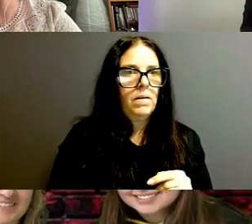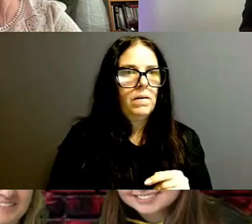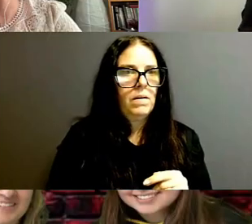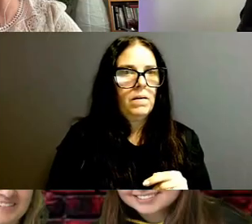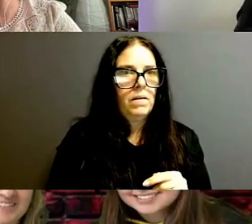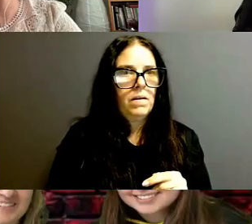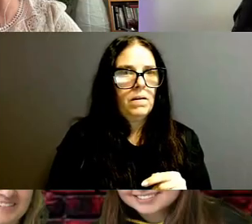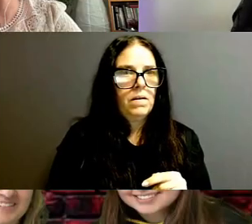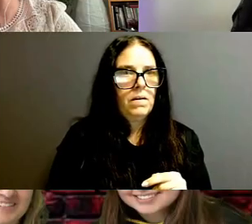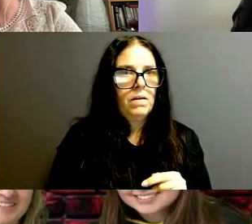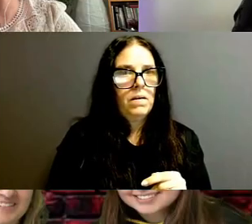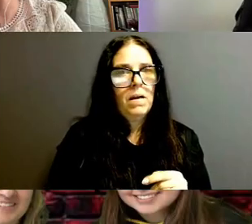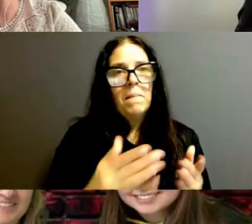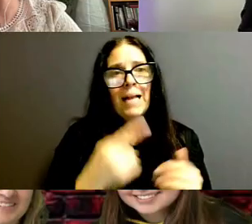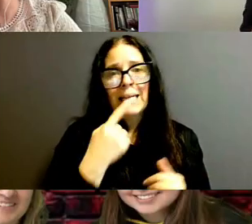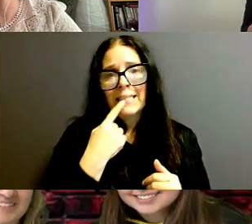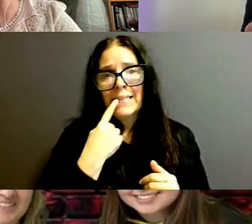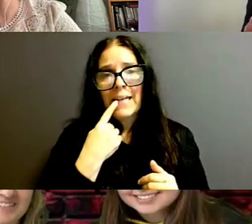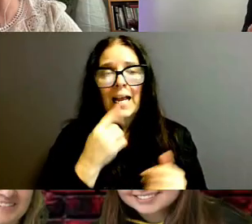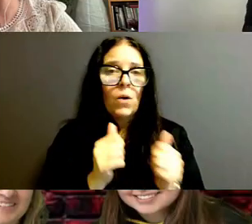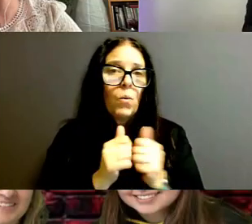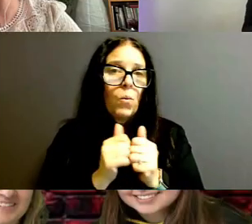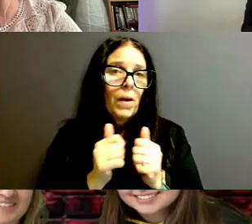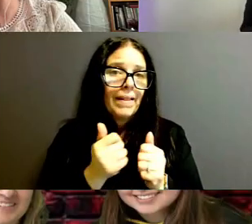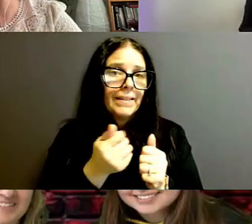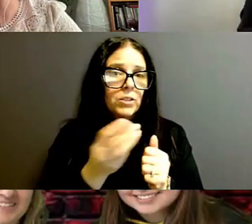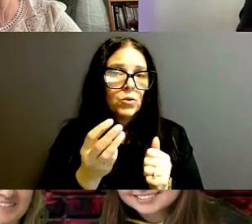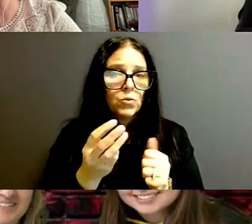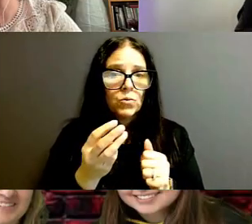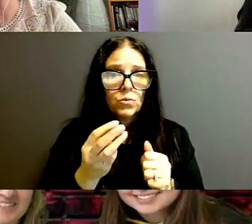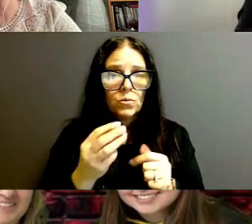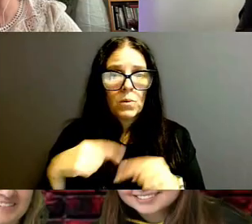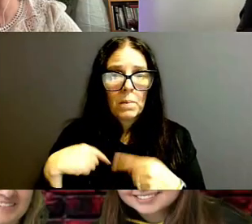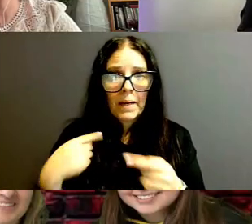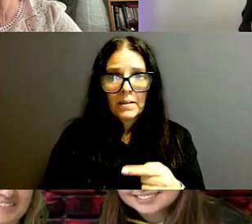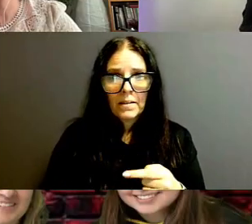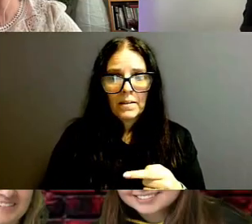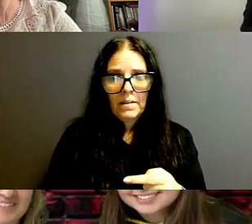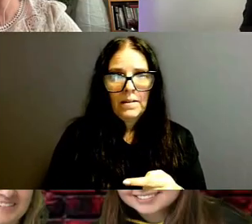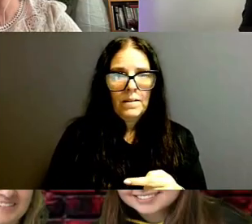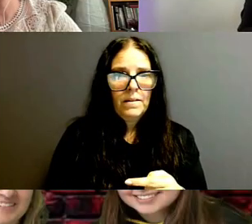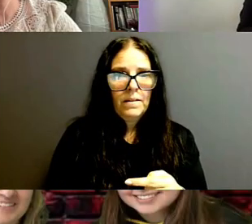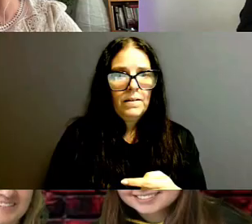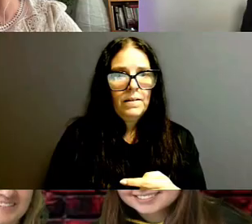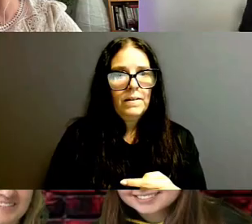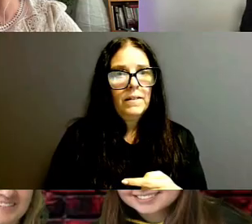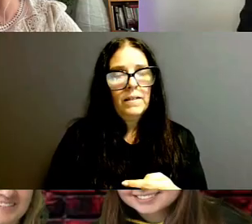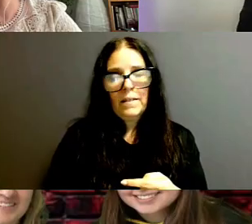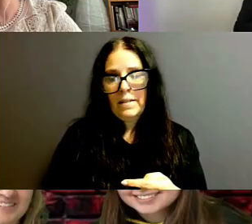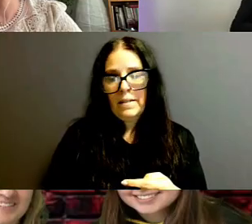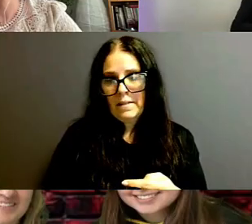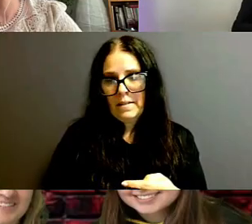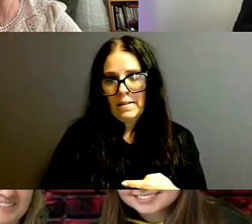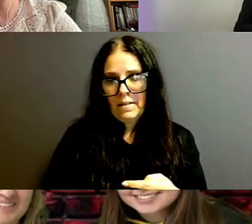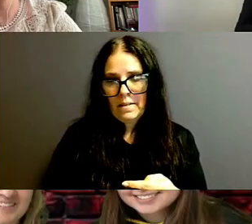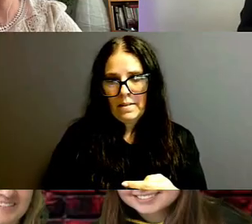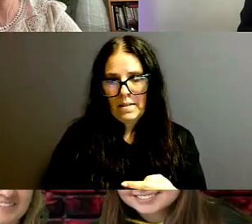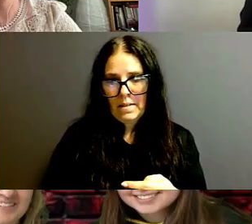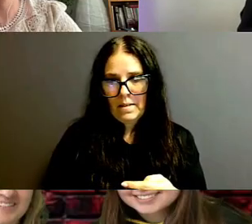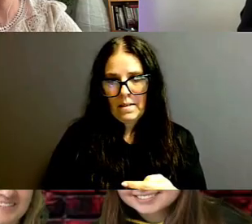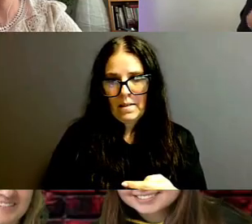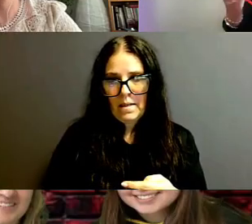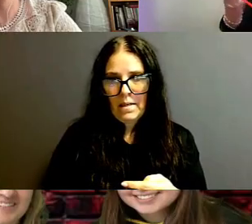several, backsets during, their earlier years, they're back on track. So I make reference to